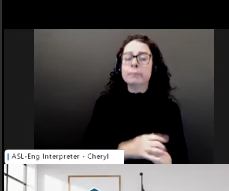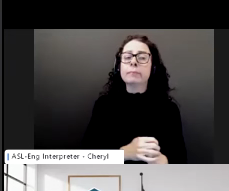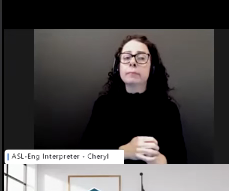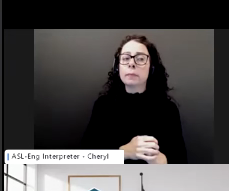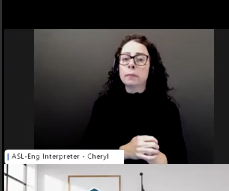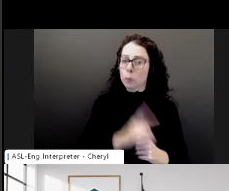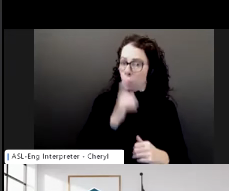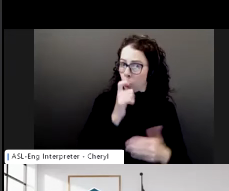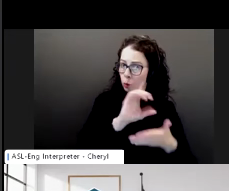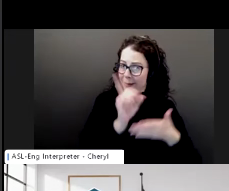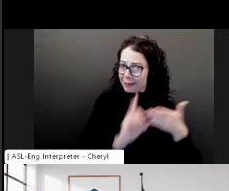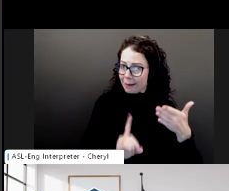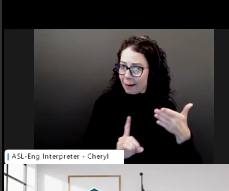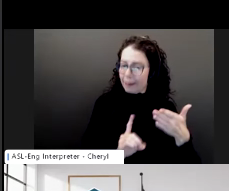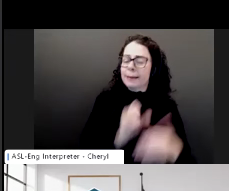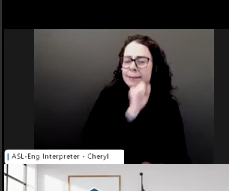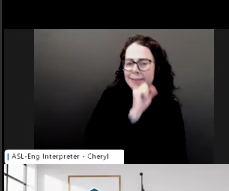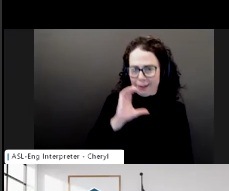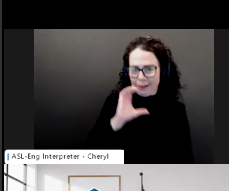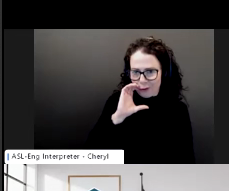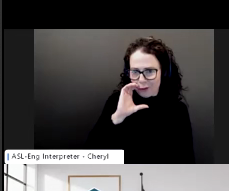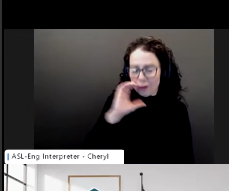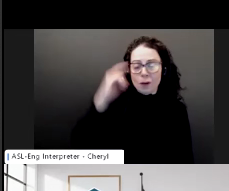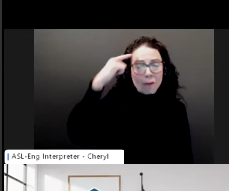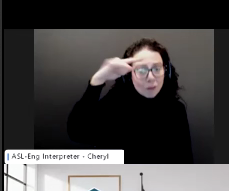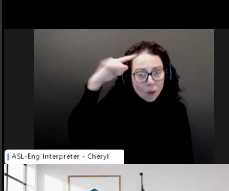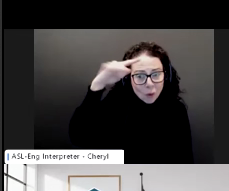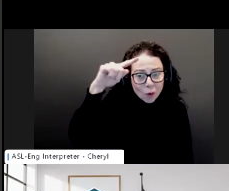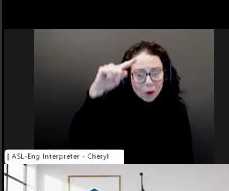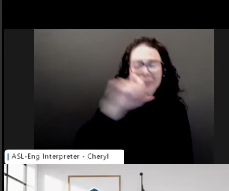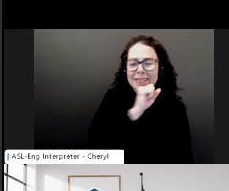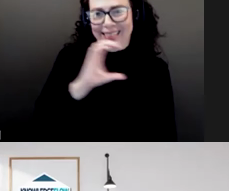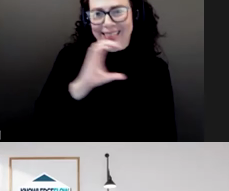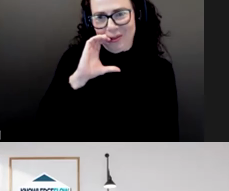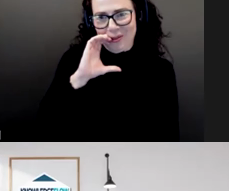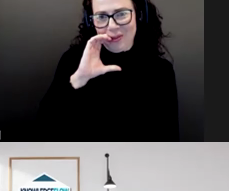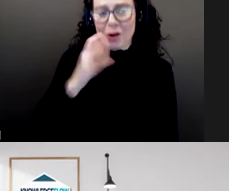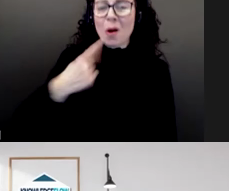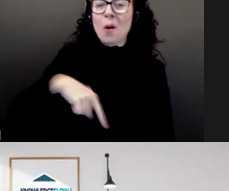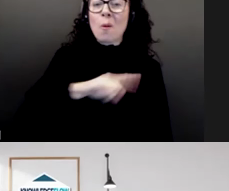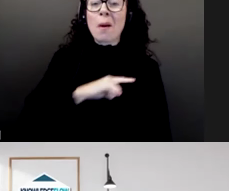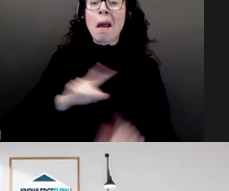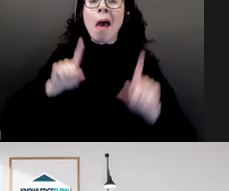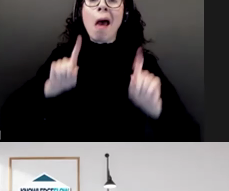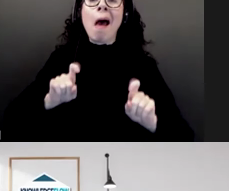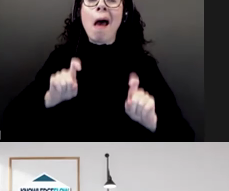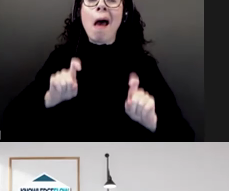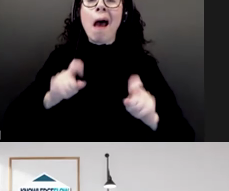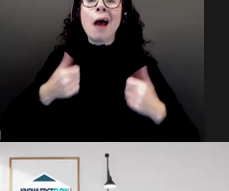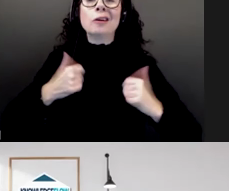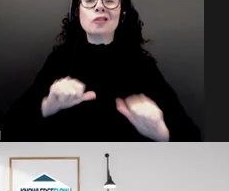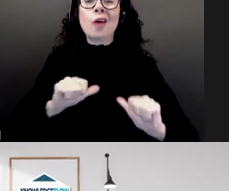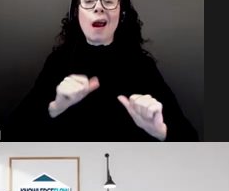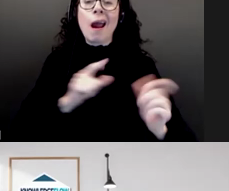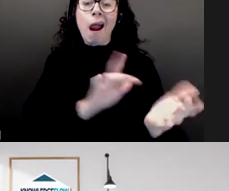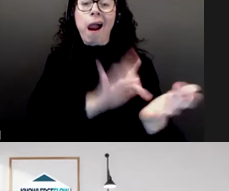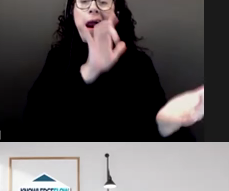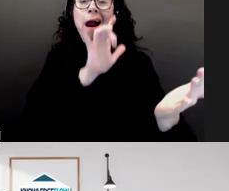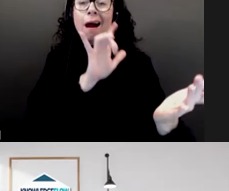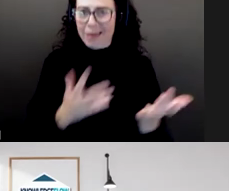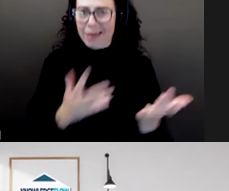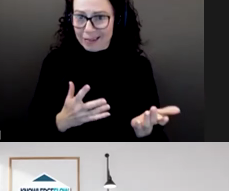seniors. And what we love about this is we're actually phishing you. So if you sign up for this online course, you